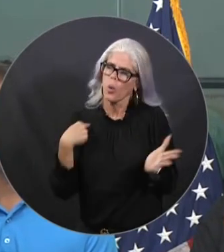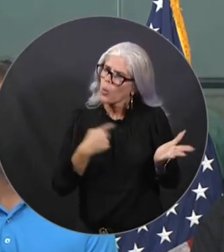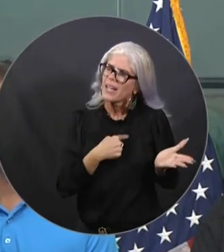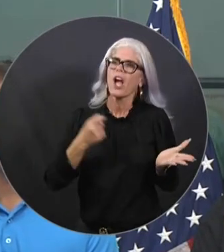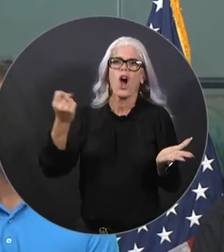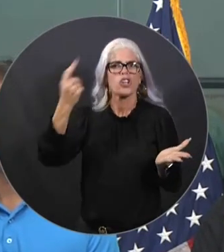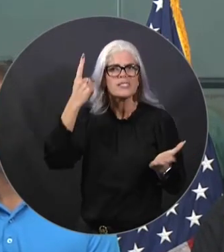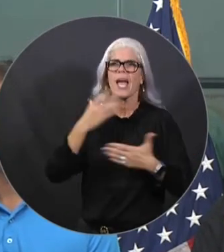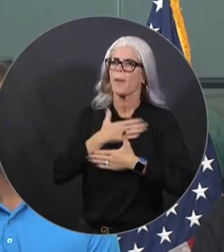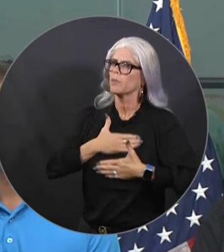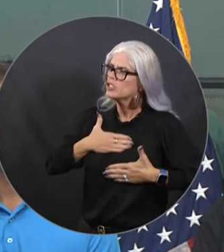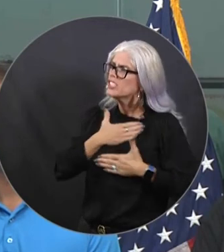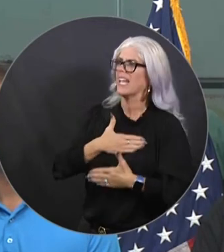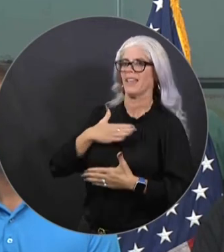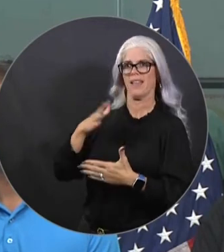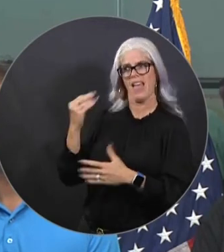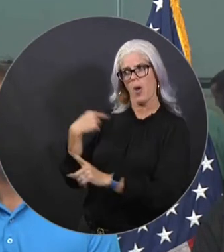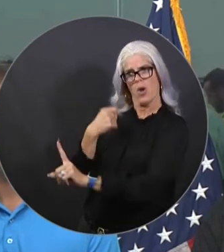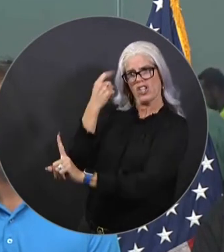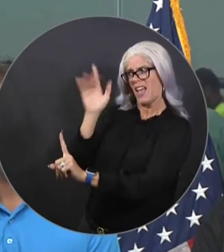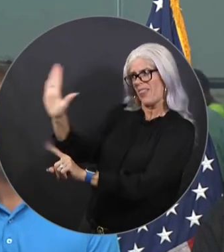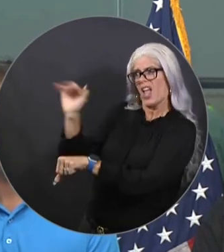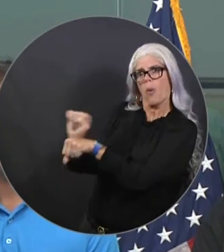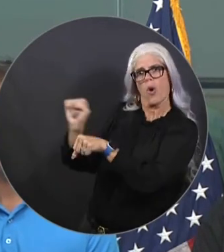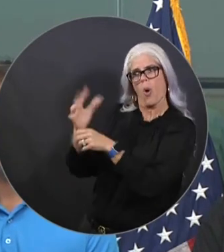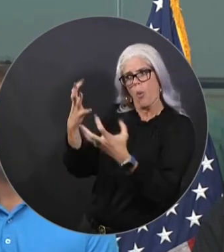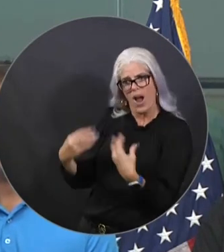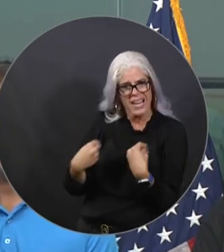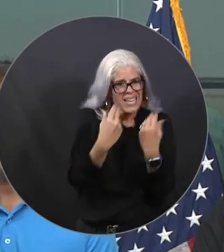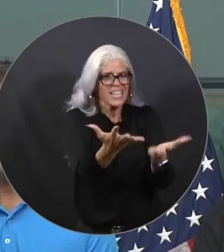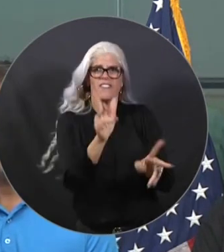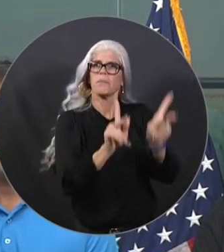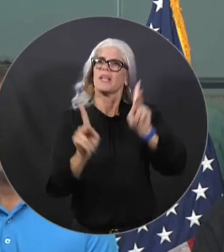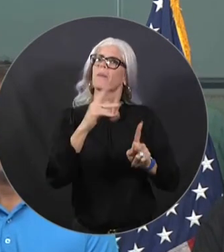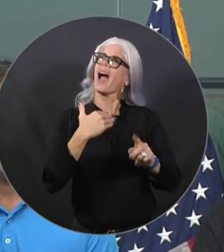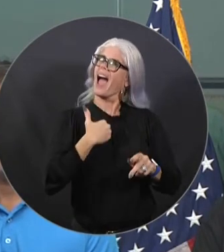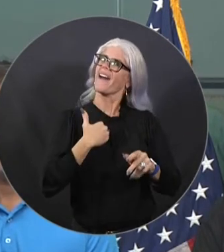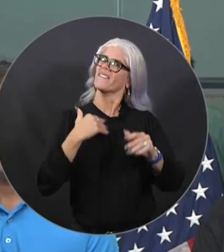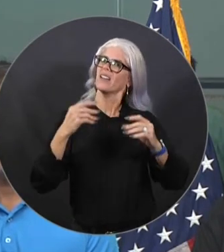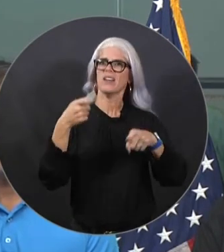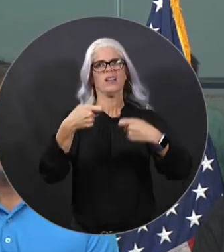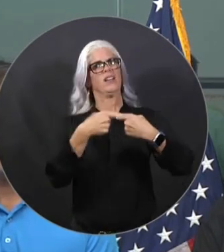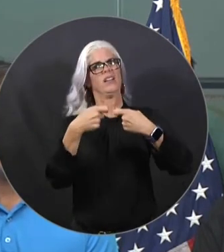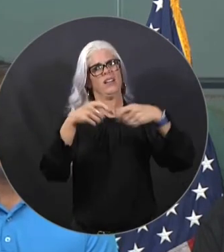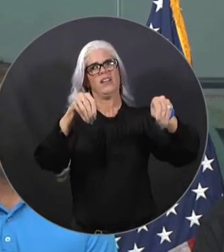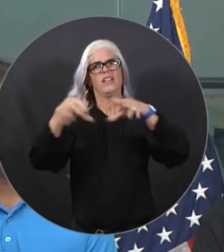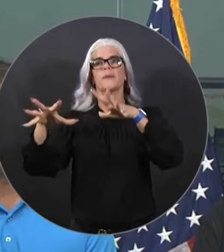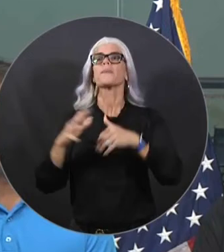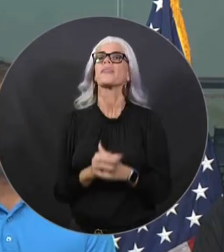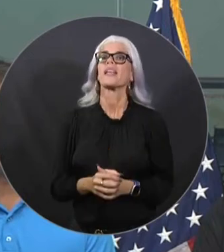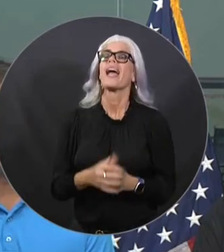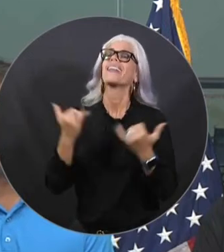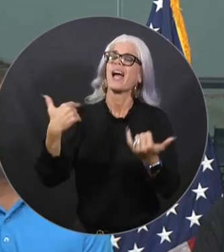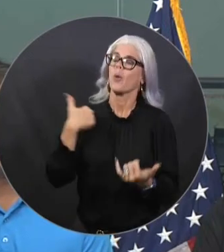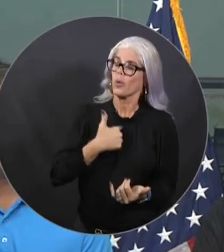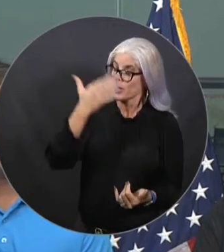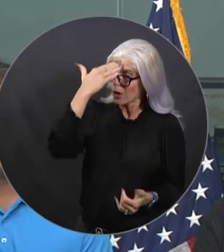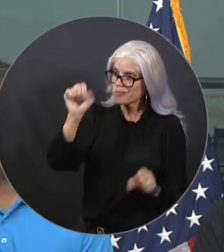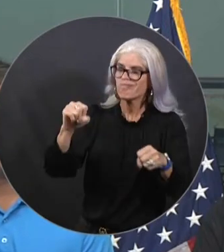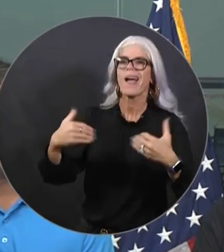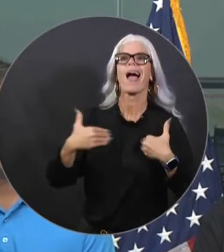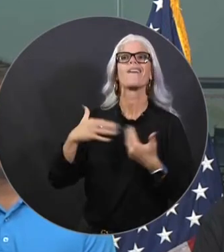basic services resume. There have, of course, been damages to cell phone towers, particularly in places like